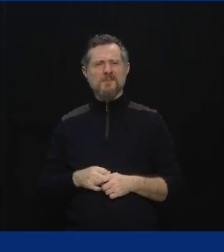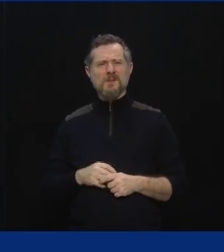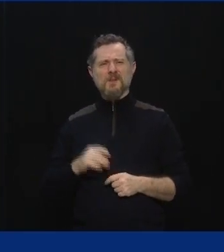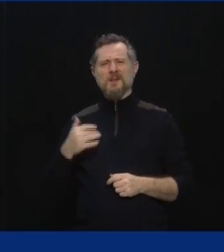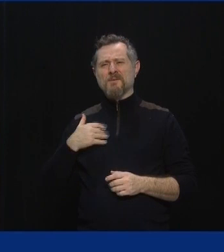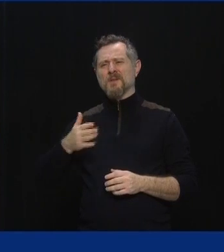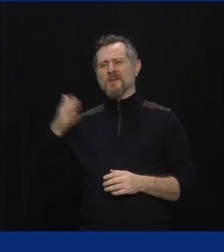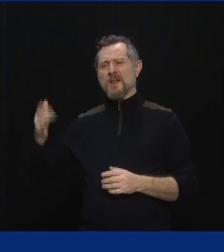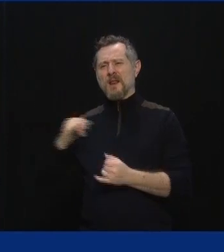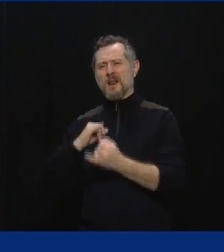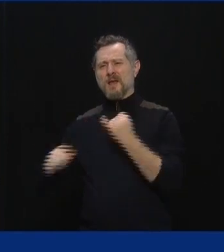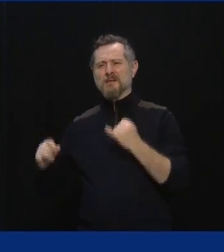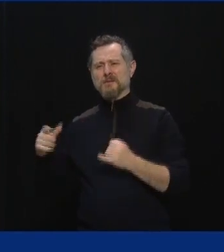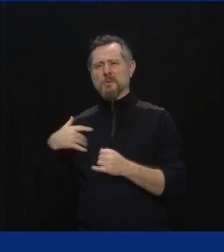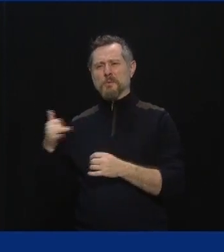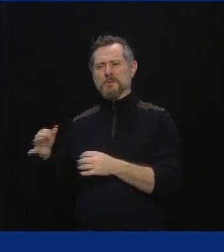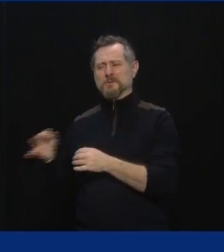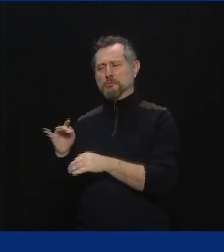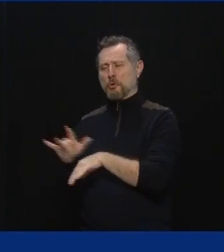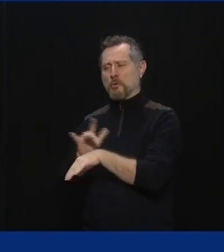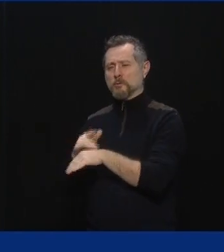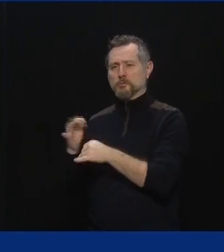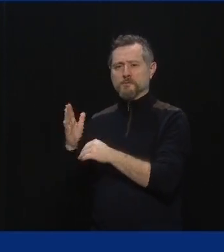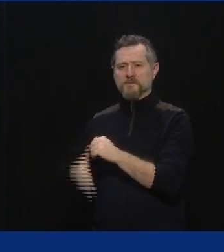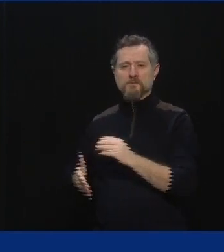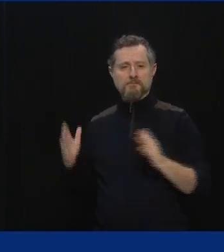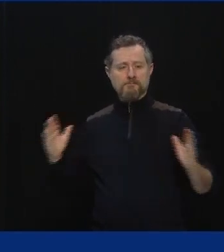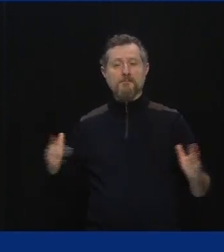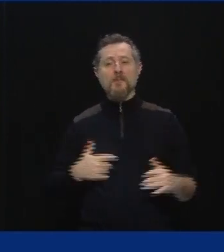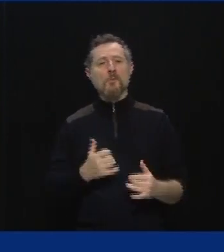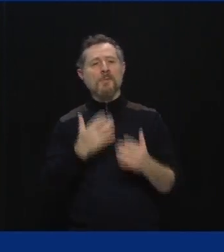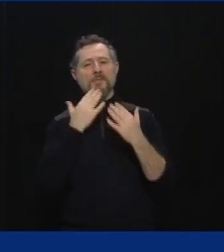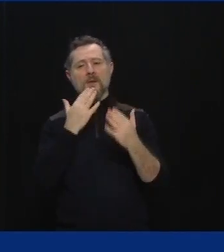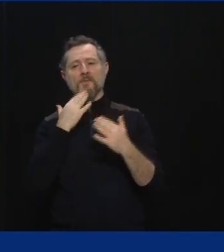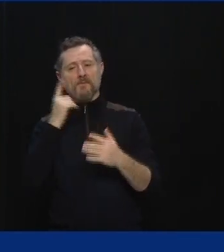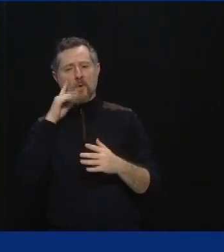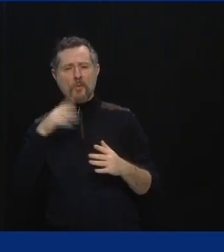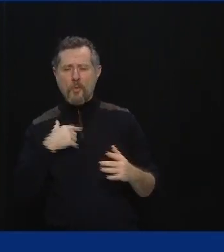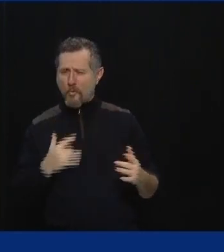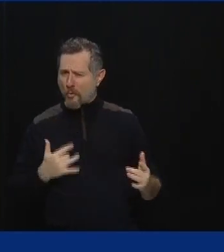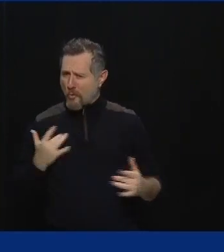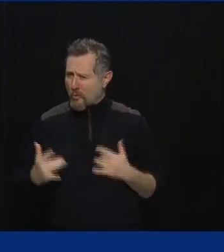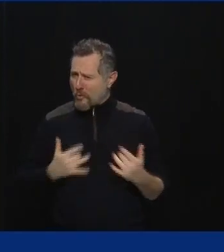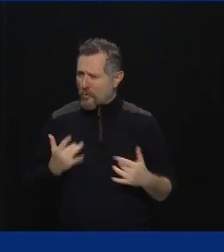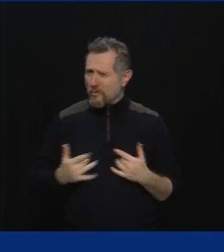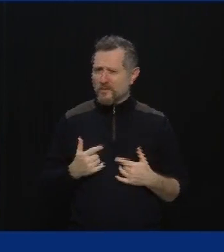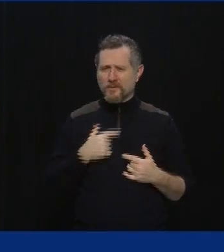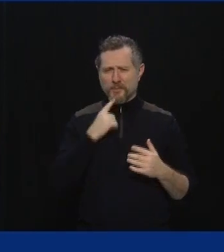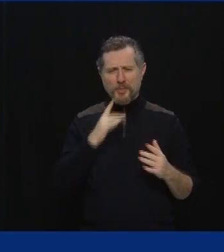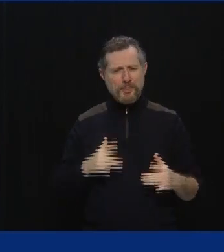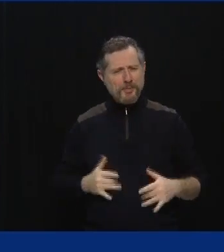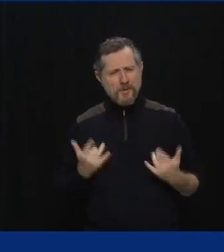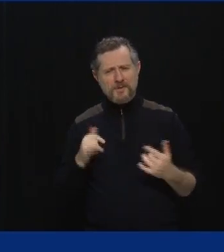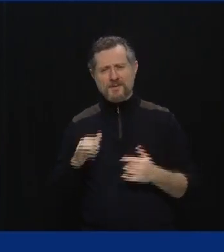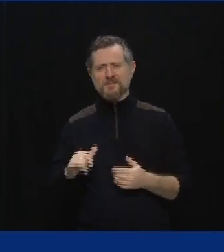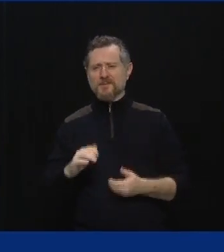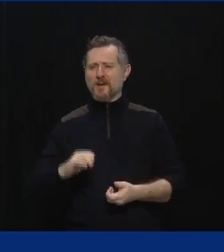that final date. So thank you. We're really excited and delighted to have this partnership in